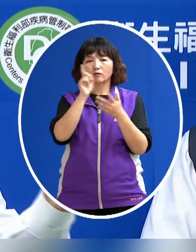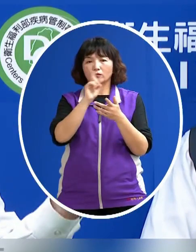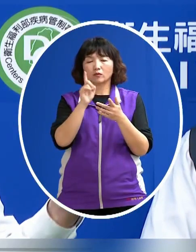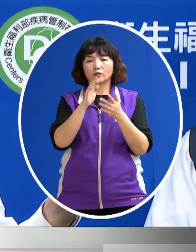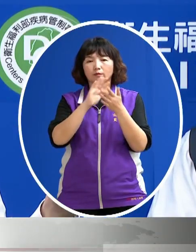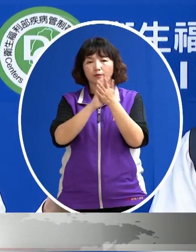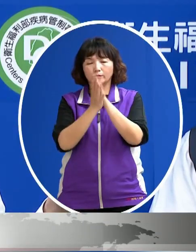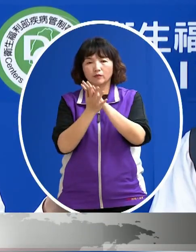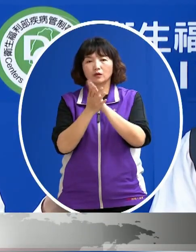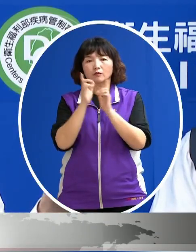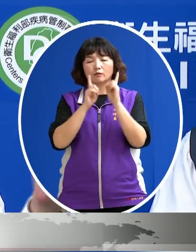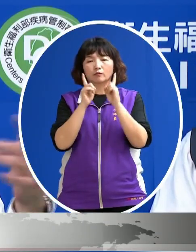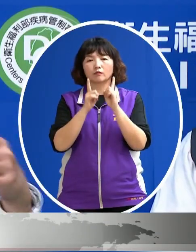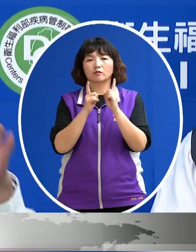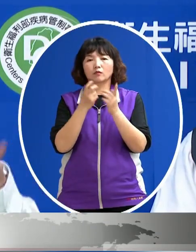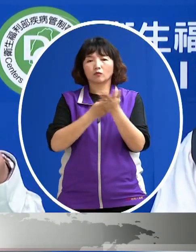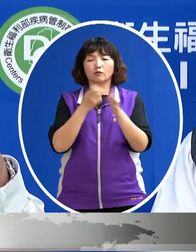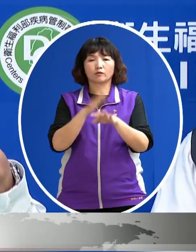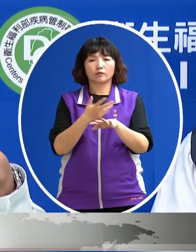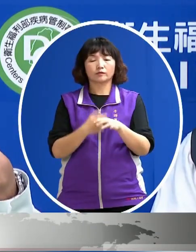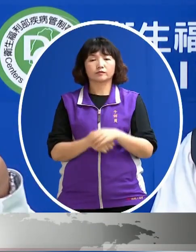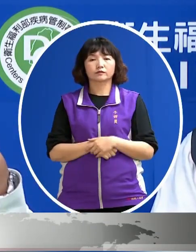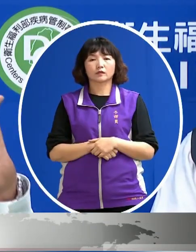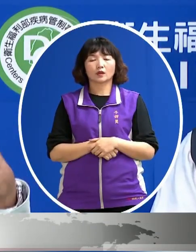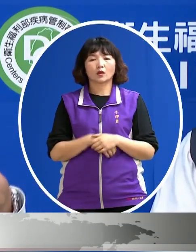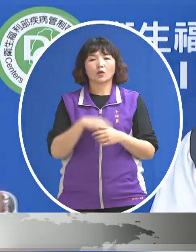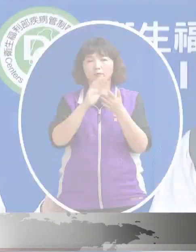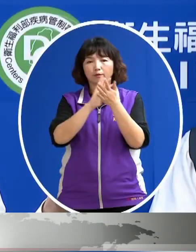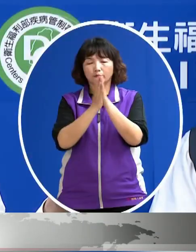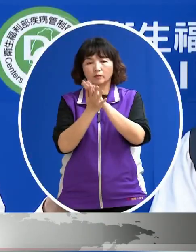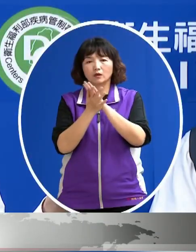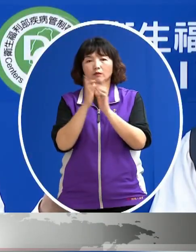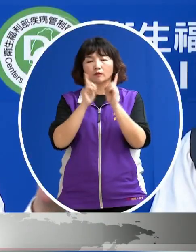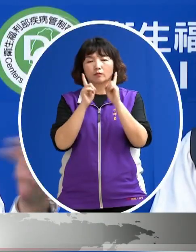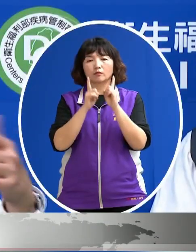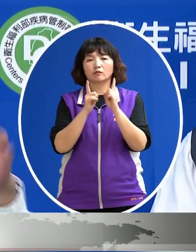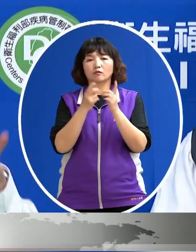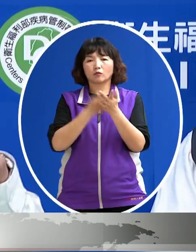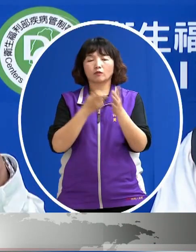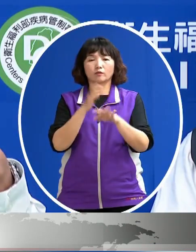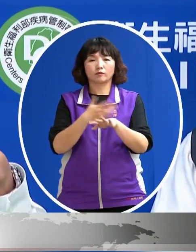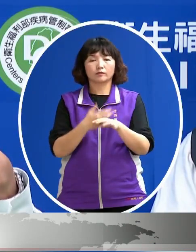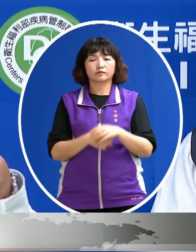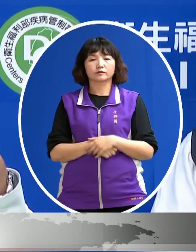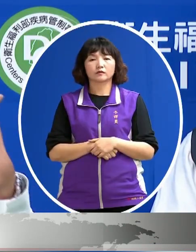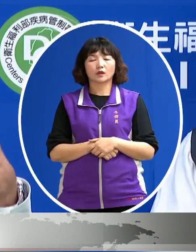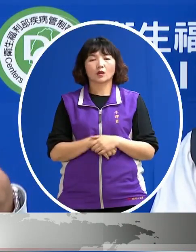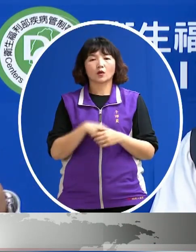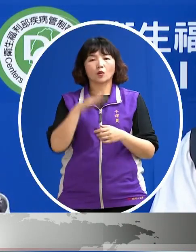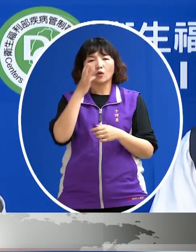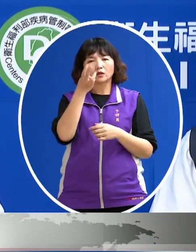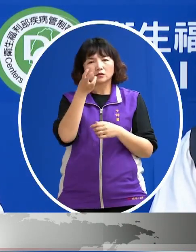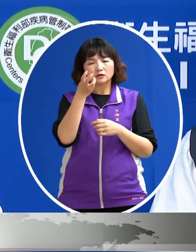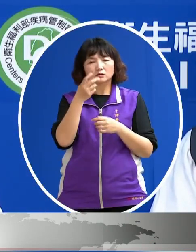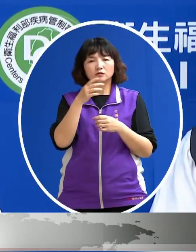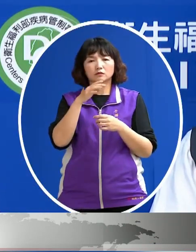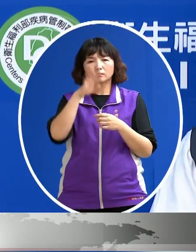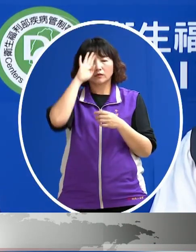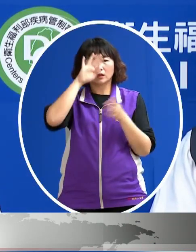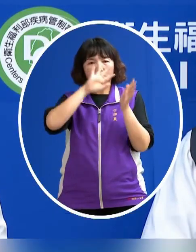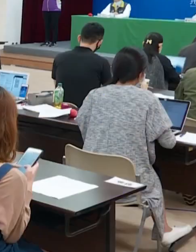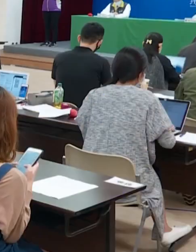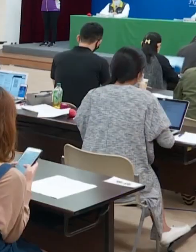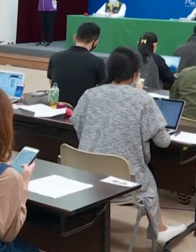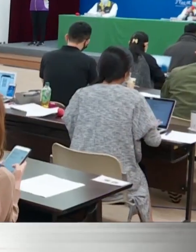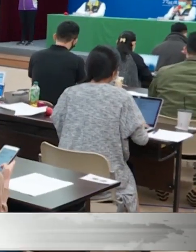We will continue expanding the range of symptoms that will get you a COVID-19 test. So eventually we'll test you even if you just have very mild